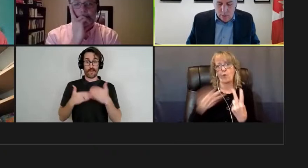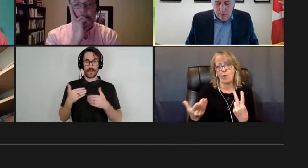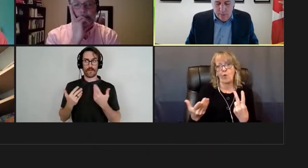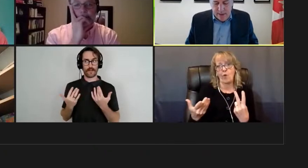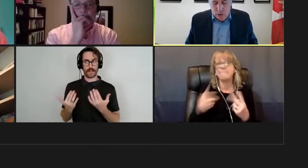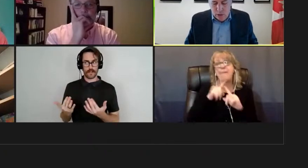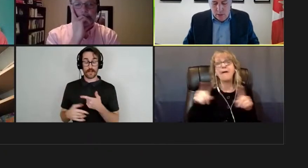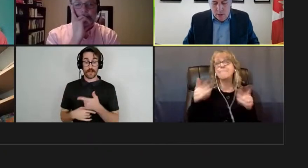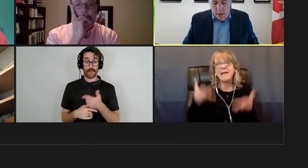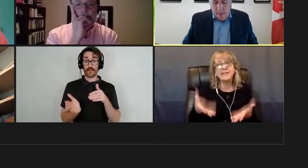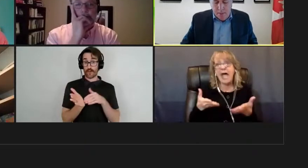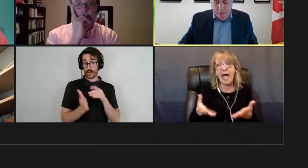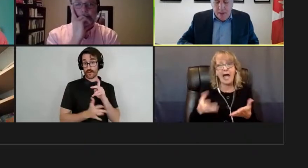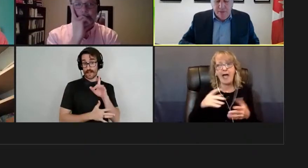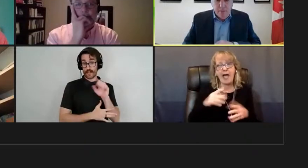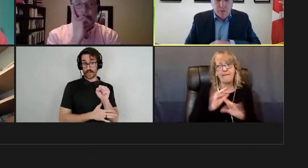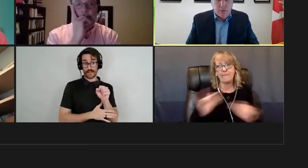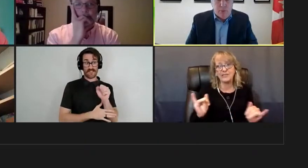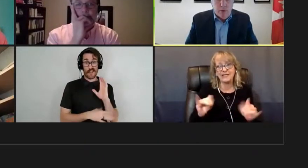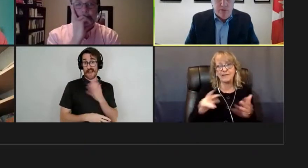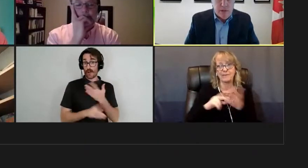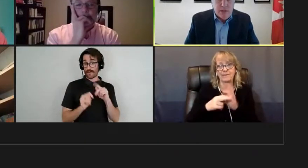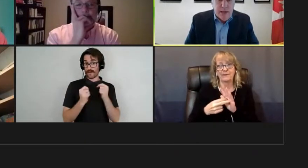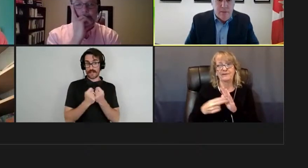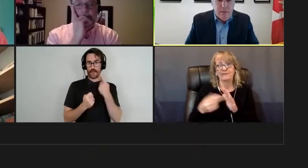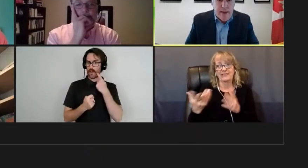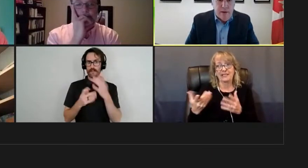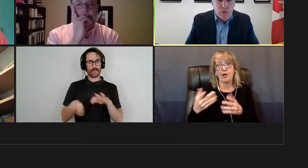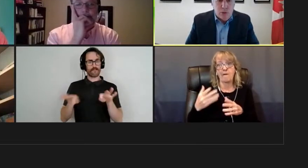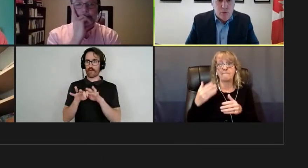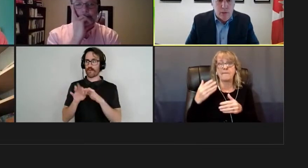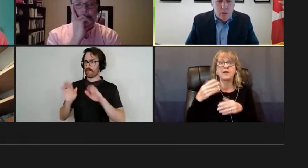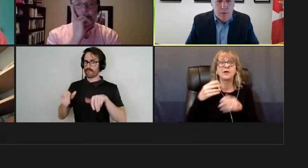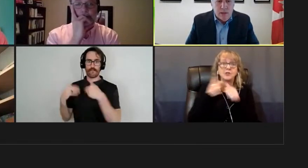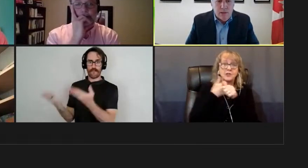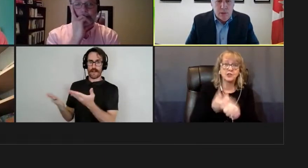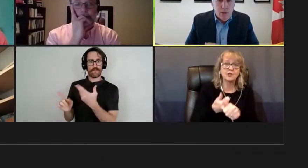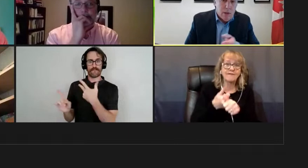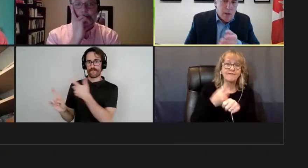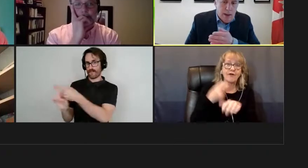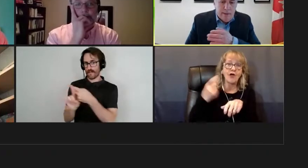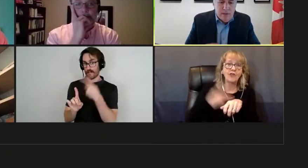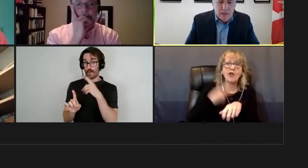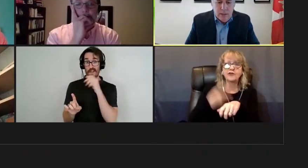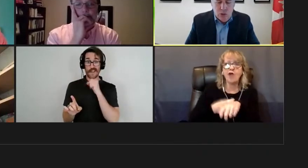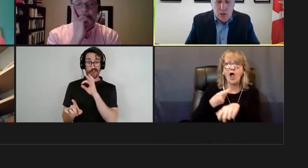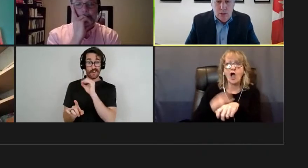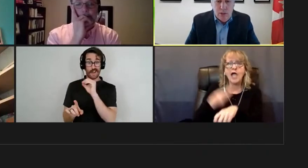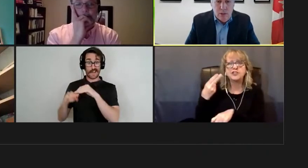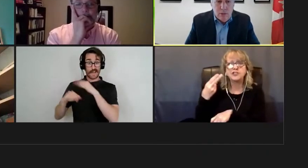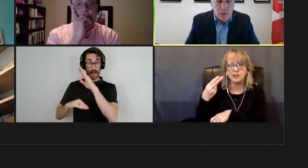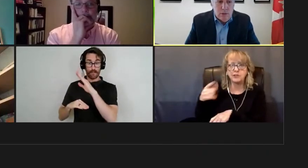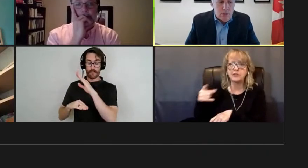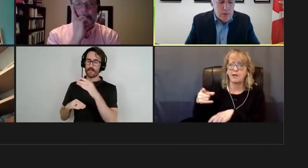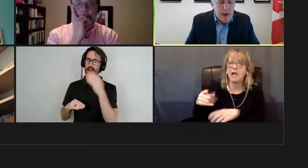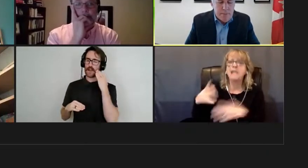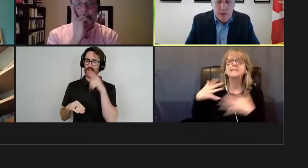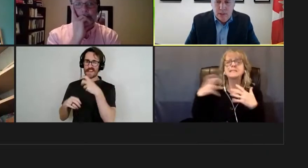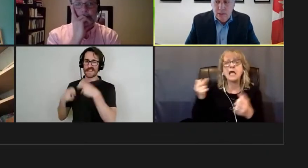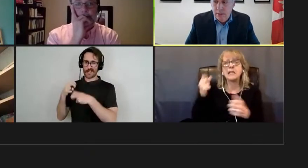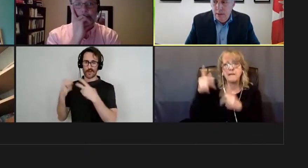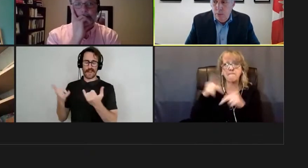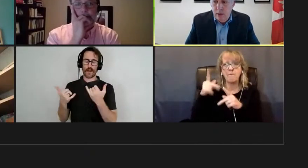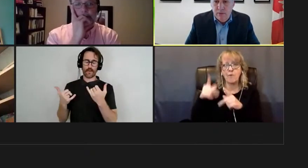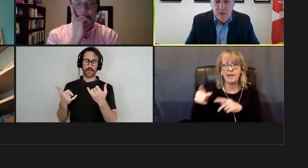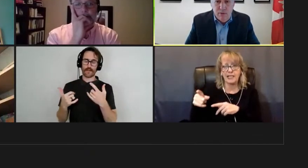Dr. Etches and the public health team, it was important for us to get to that group as quickly as possible. This glitch continues to hammer us,